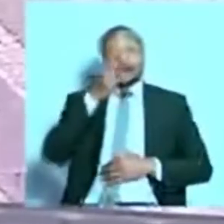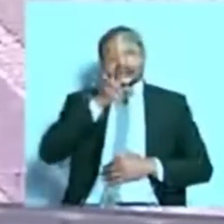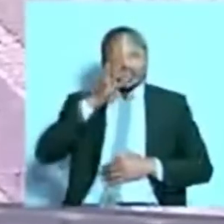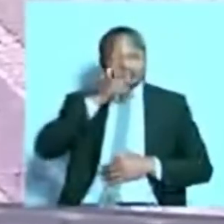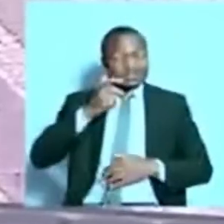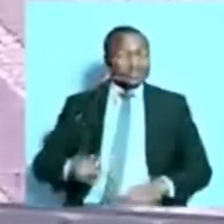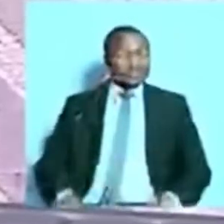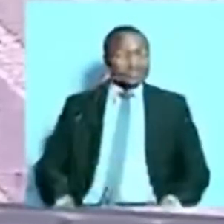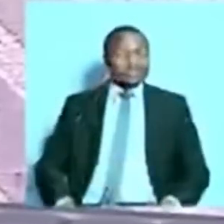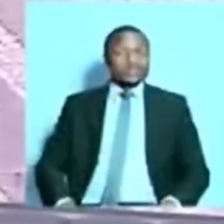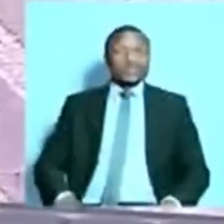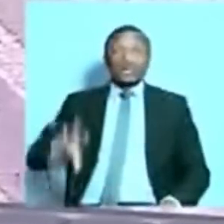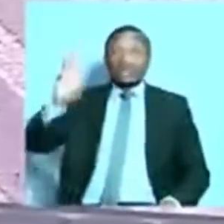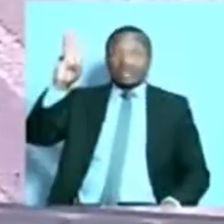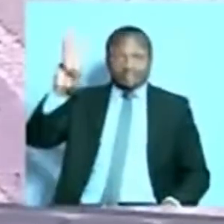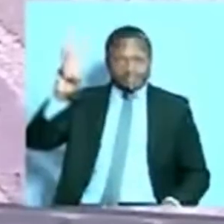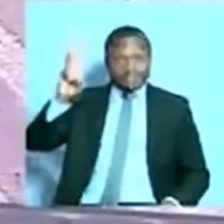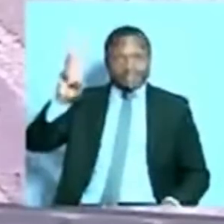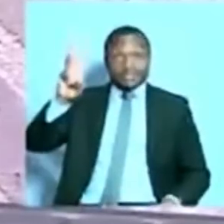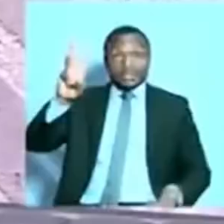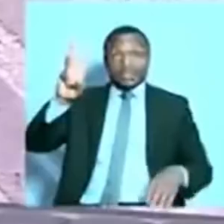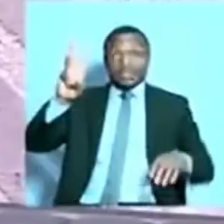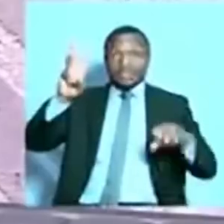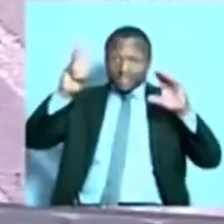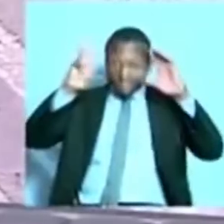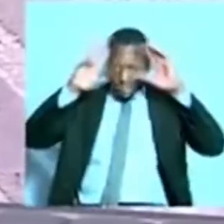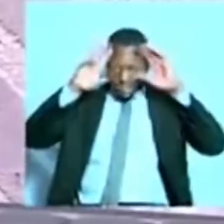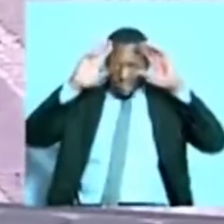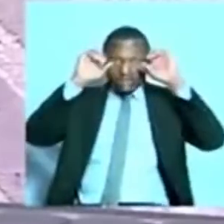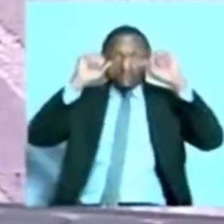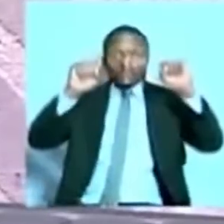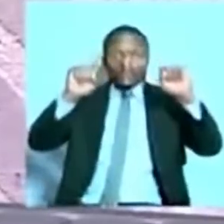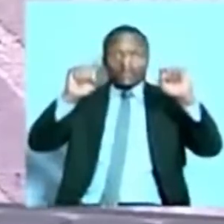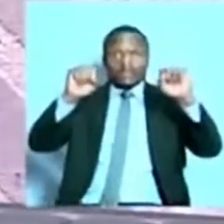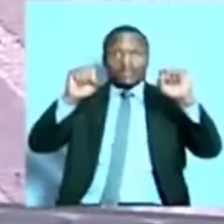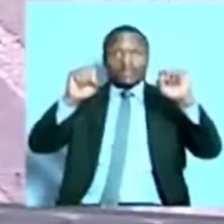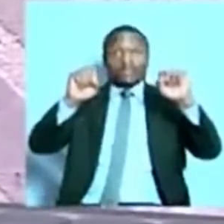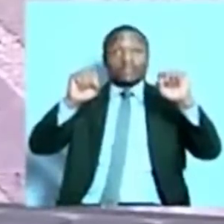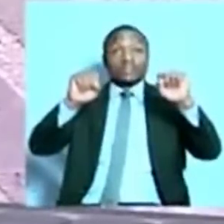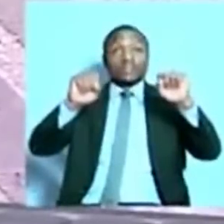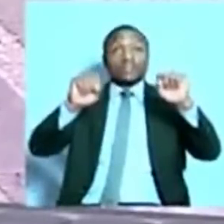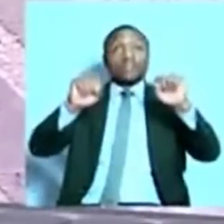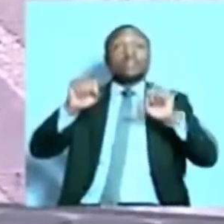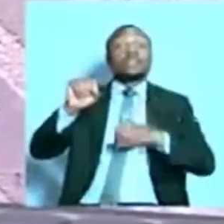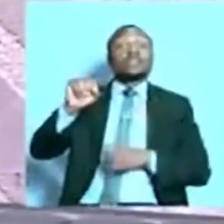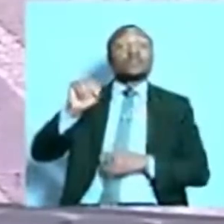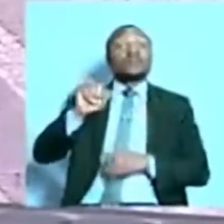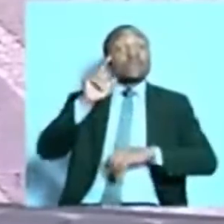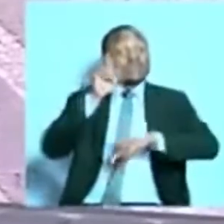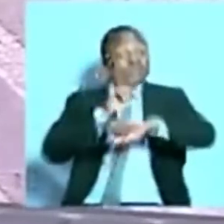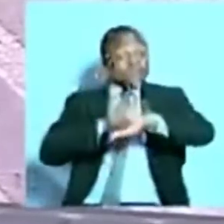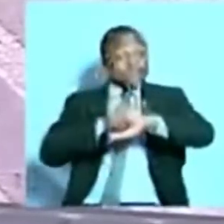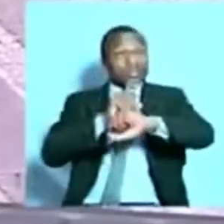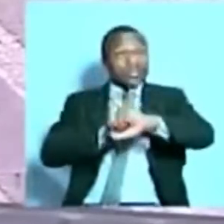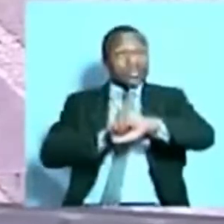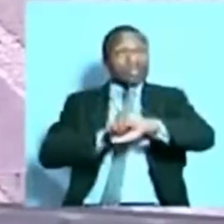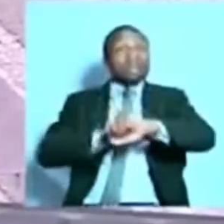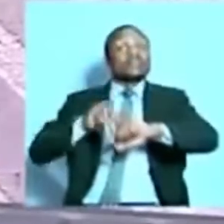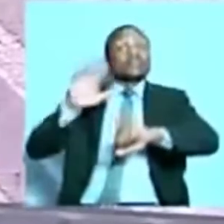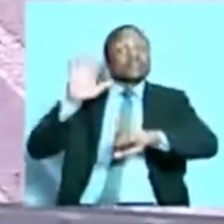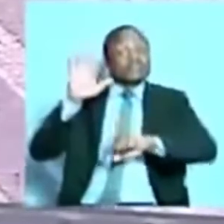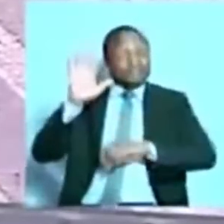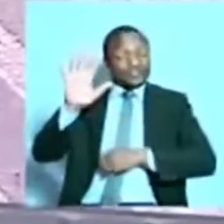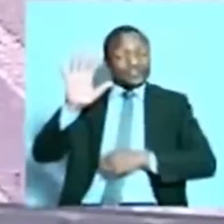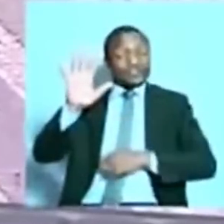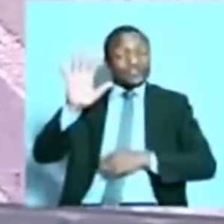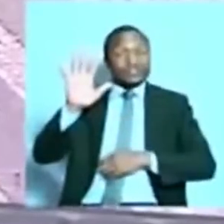Republican President at the memorial site of the 5th President, he did publicly apologize